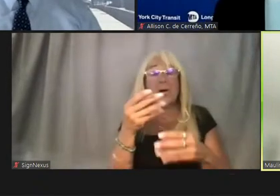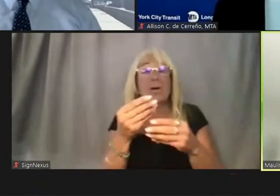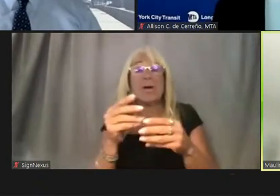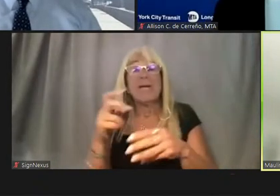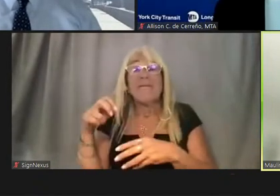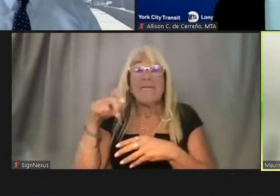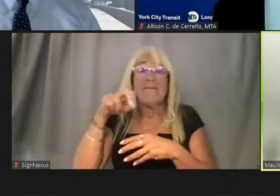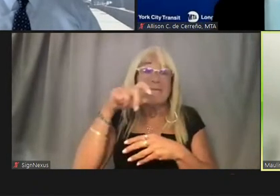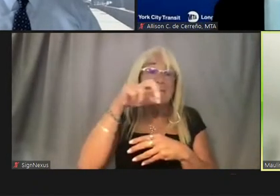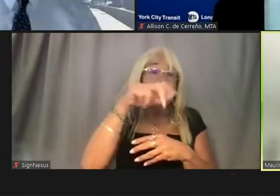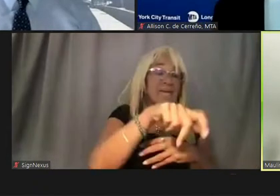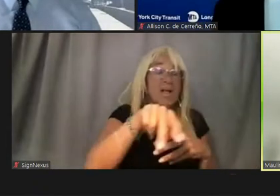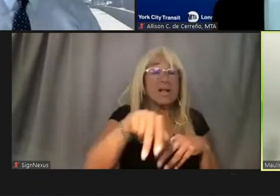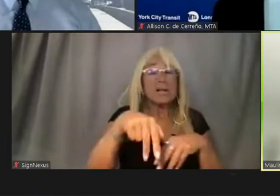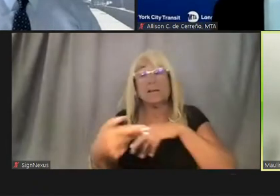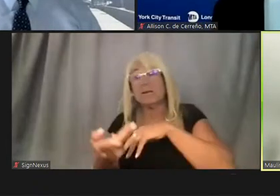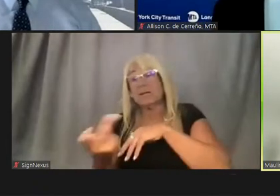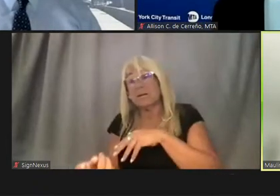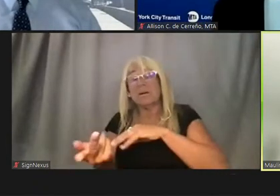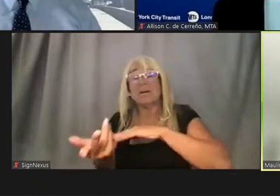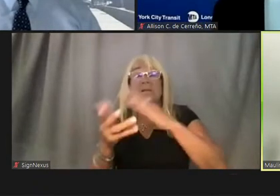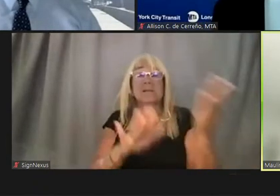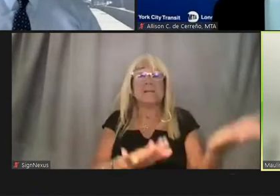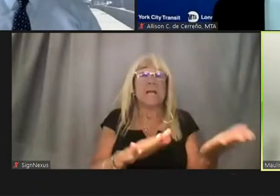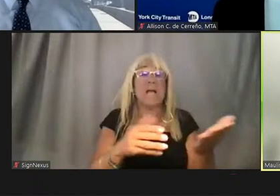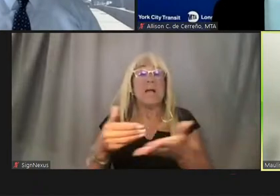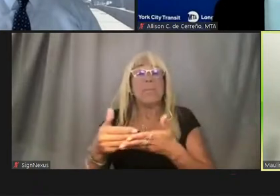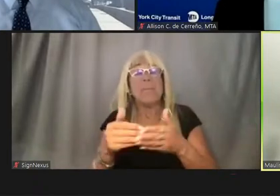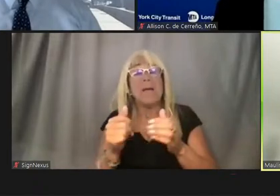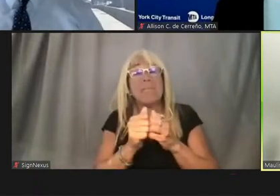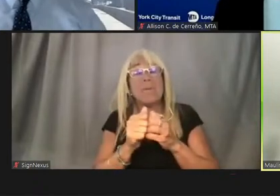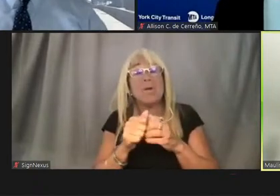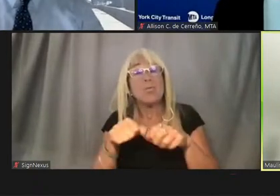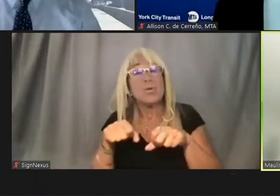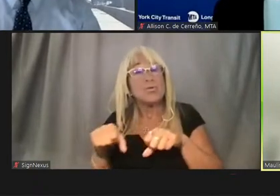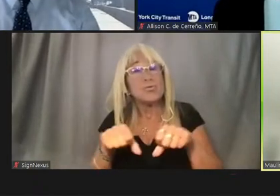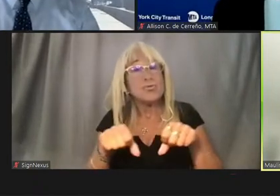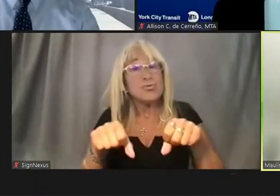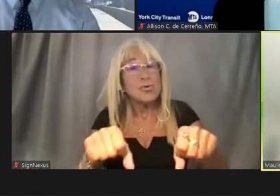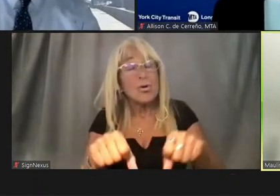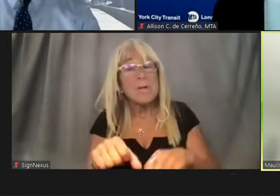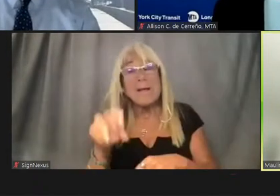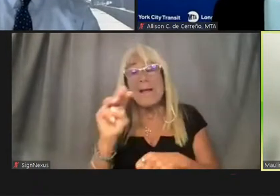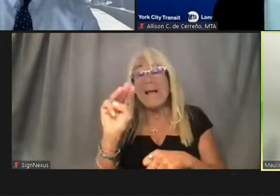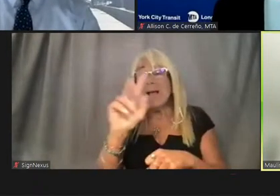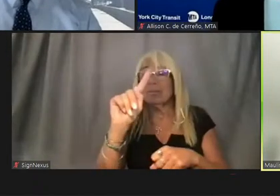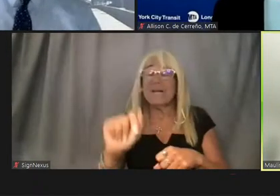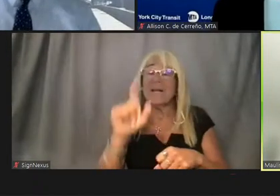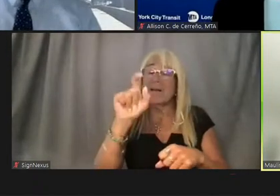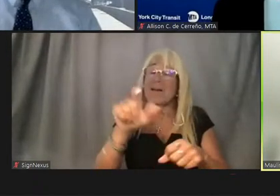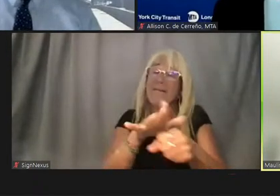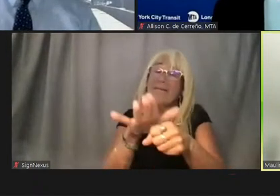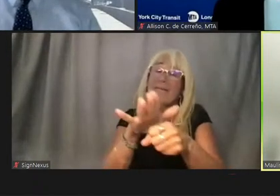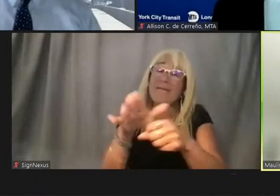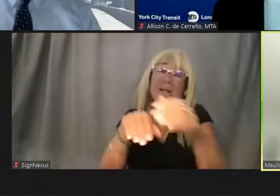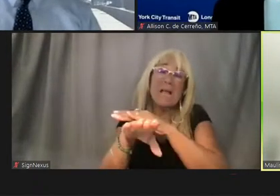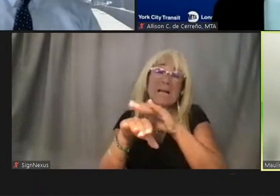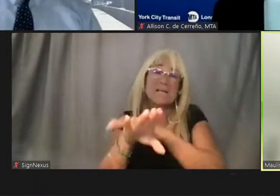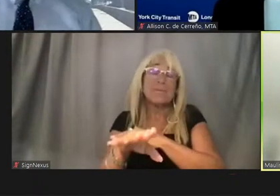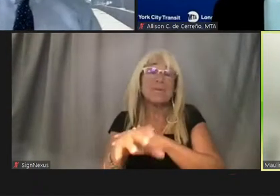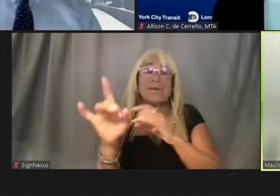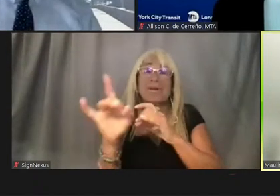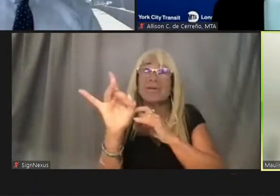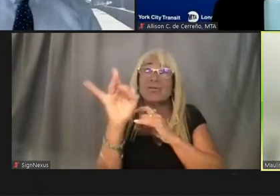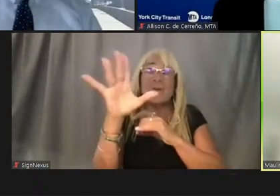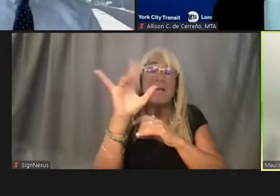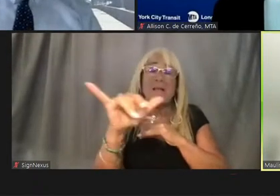stairs carrying her baby in stroller we need the MTA to complete capital projects that will create a fully accessible system so that tragedies like